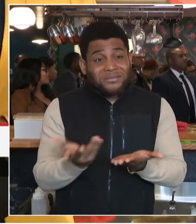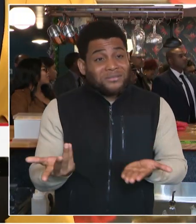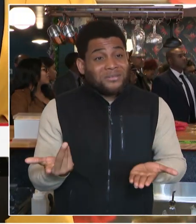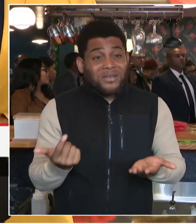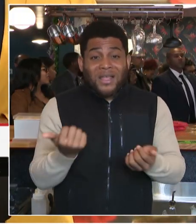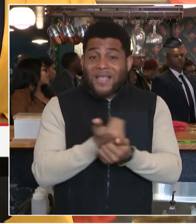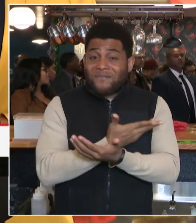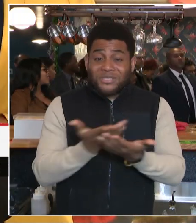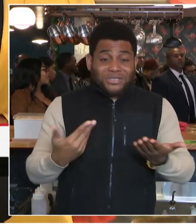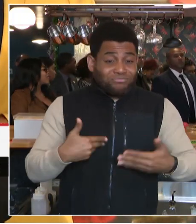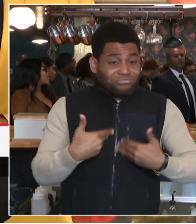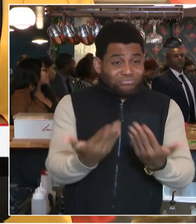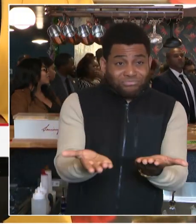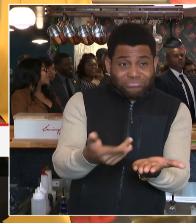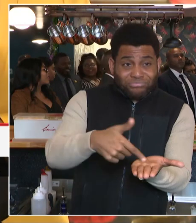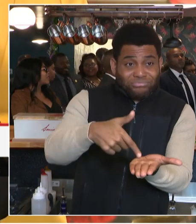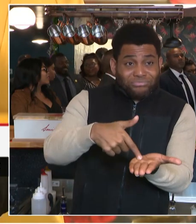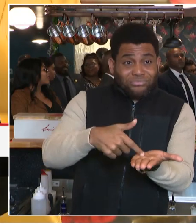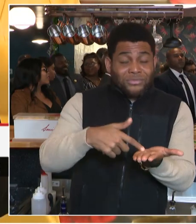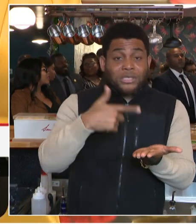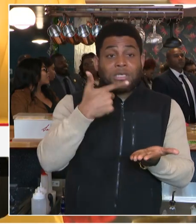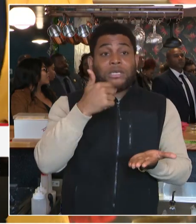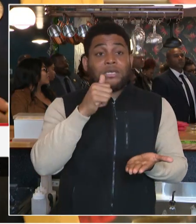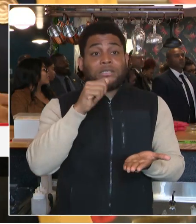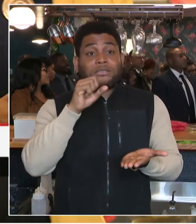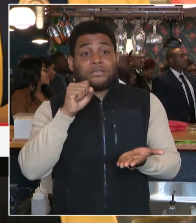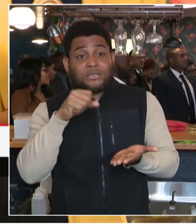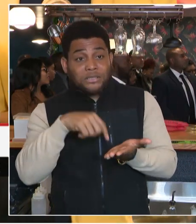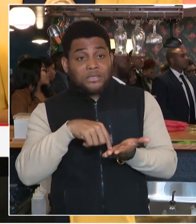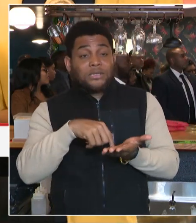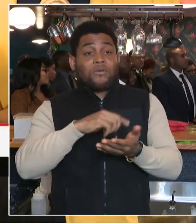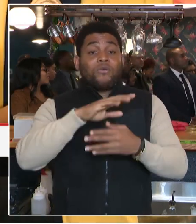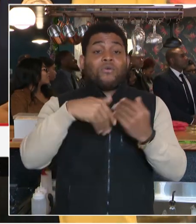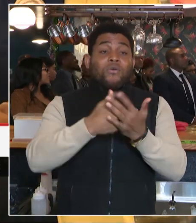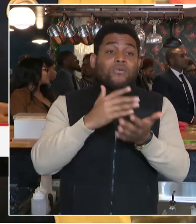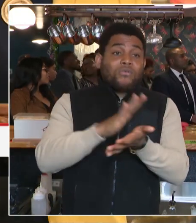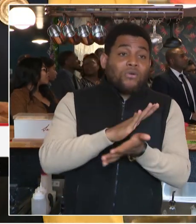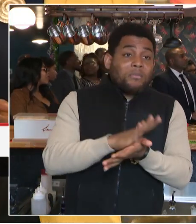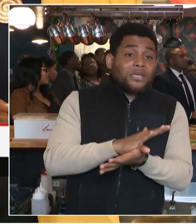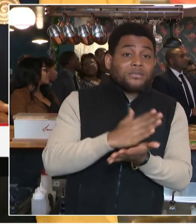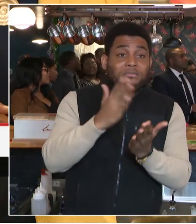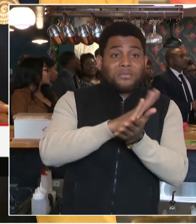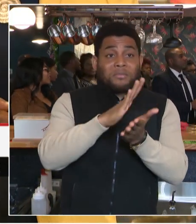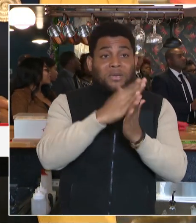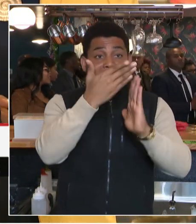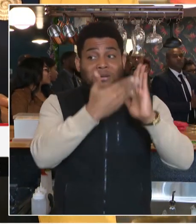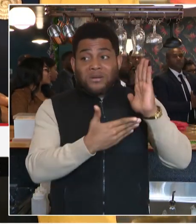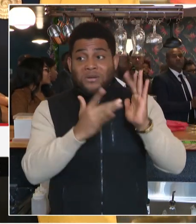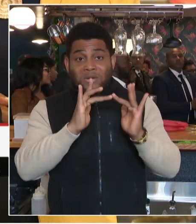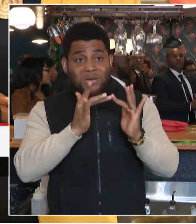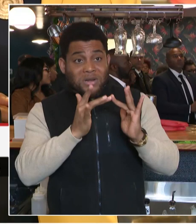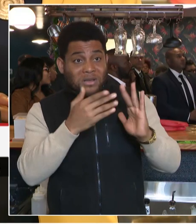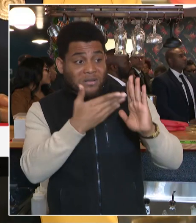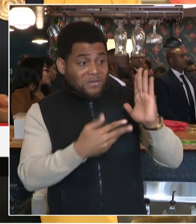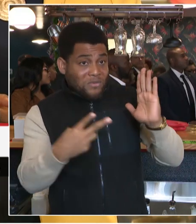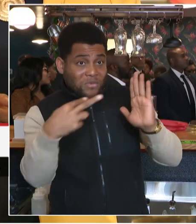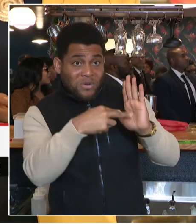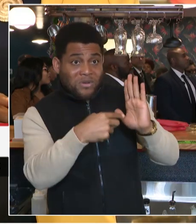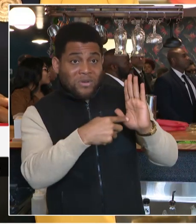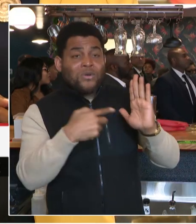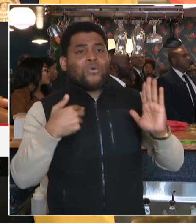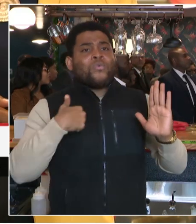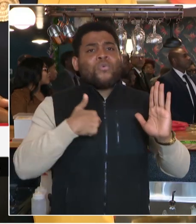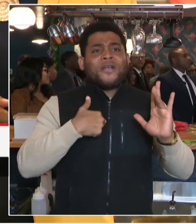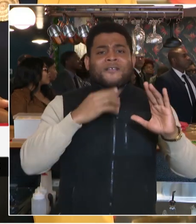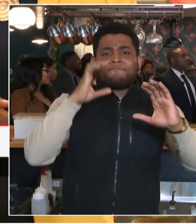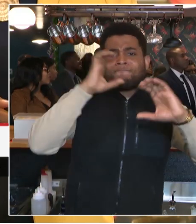all of the documents that explain what my decision-making process was, what the site selection process was, and